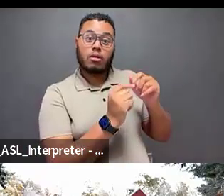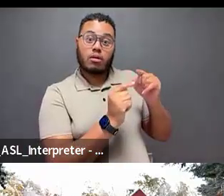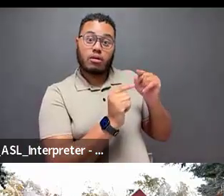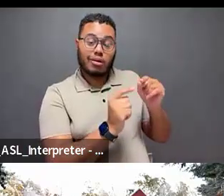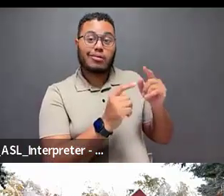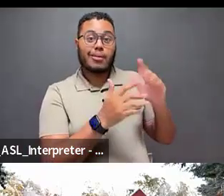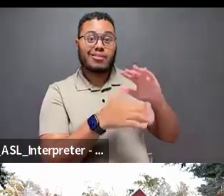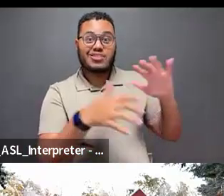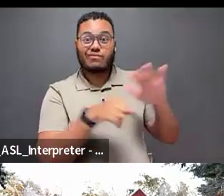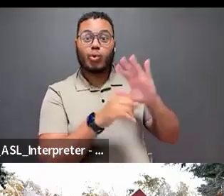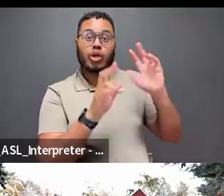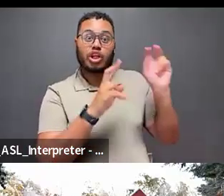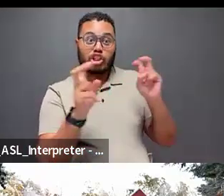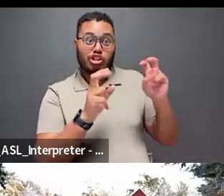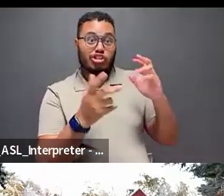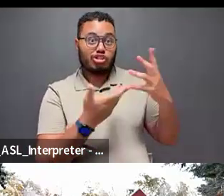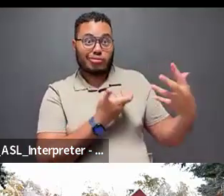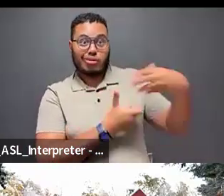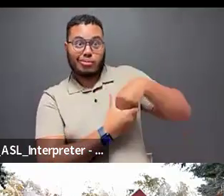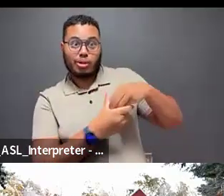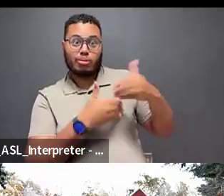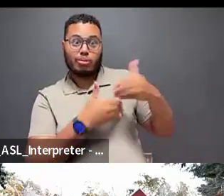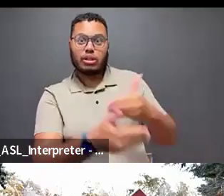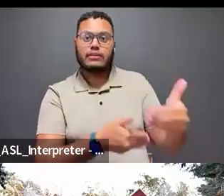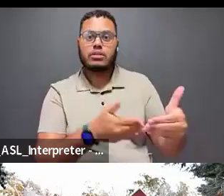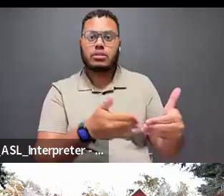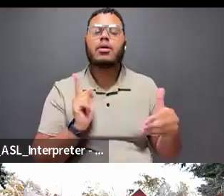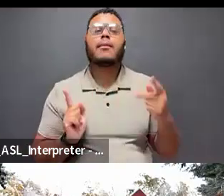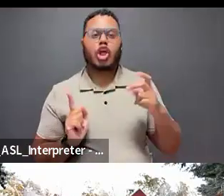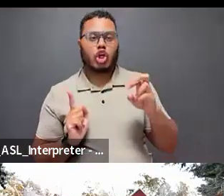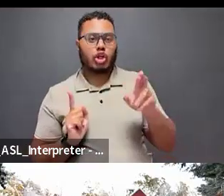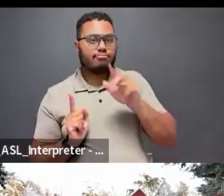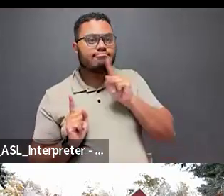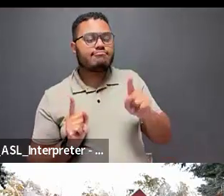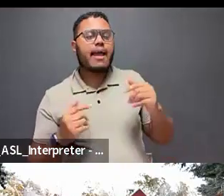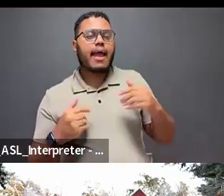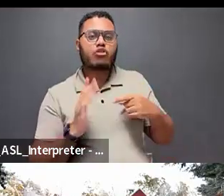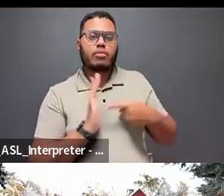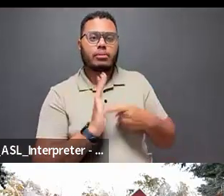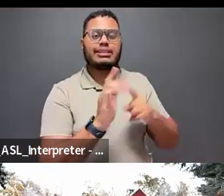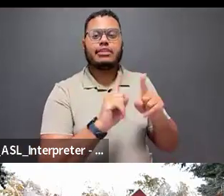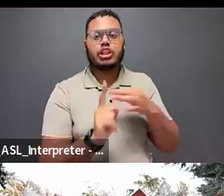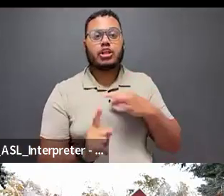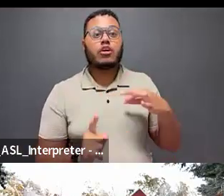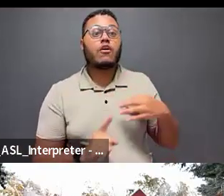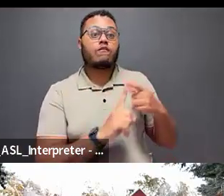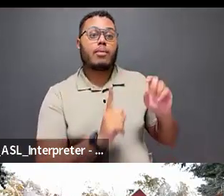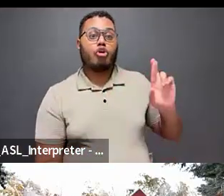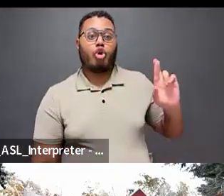into the process? We have a number of representatives of different staff from the